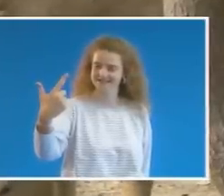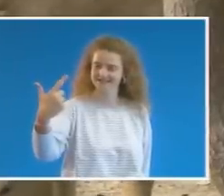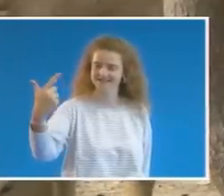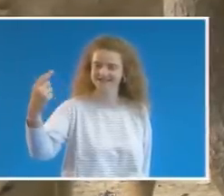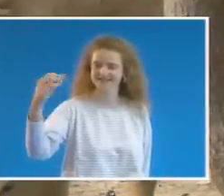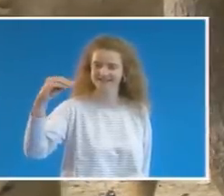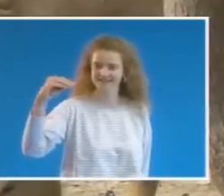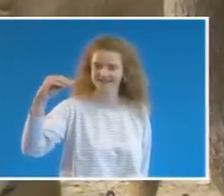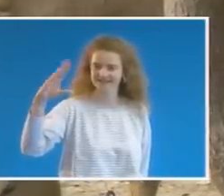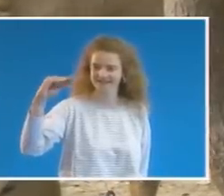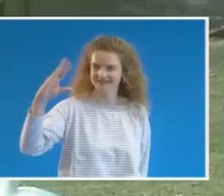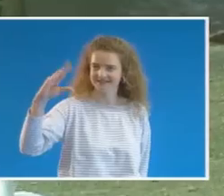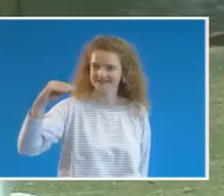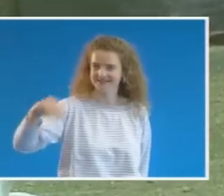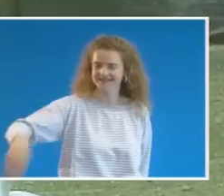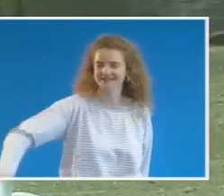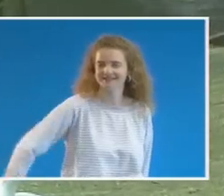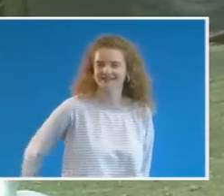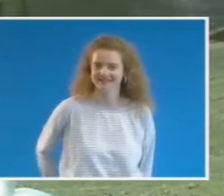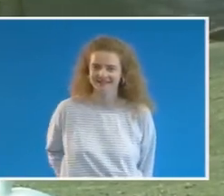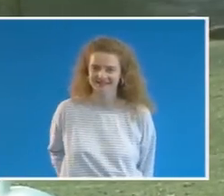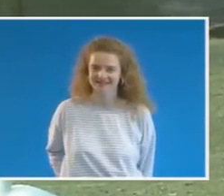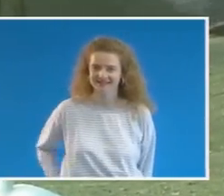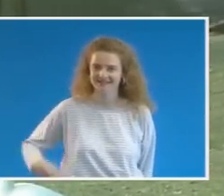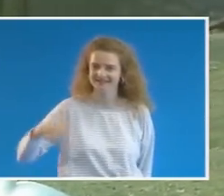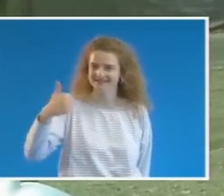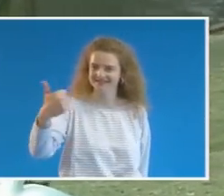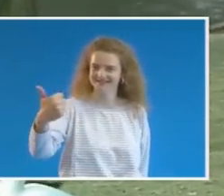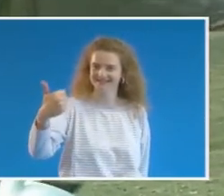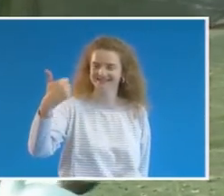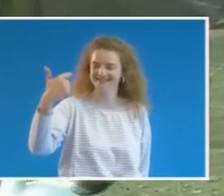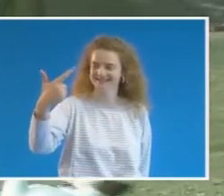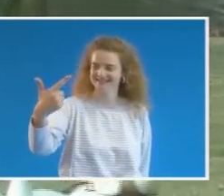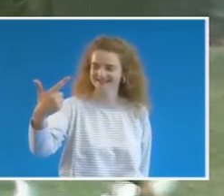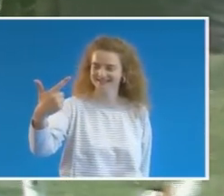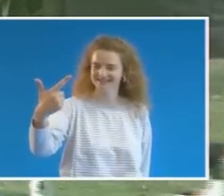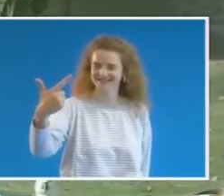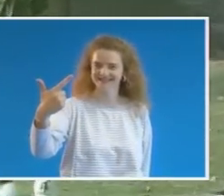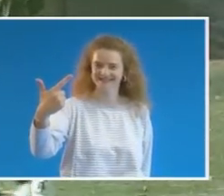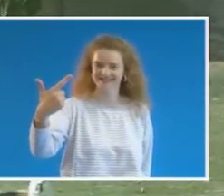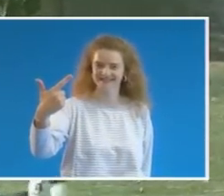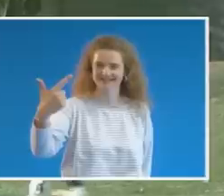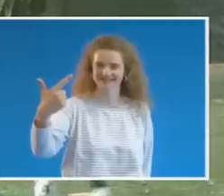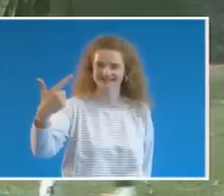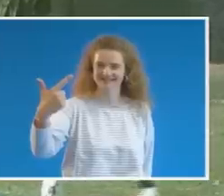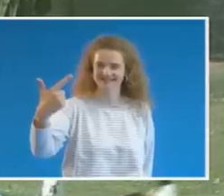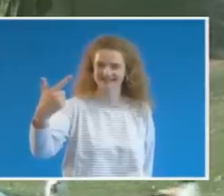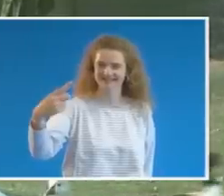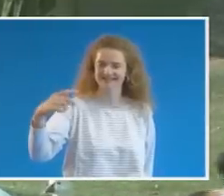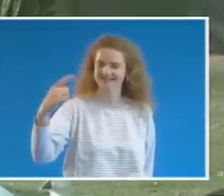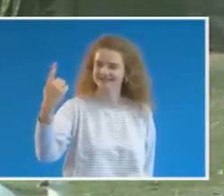in a row. One said, cheep, cheep, I must go. One little, two little sparrows,